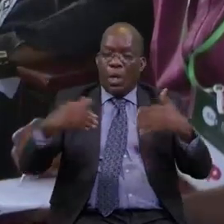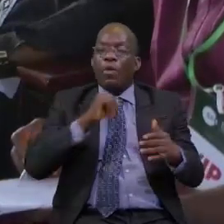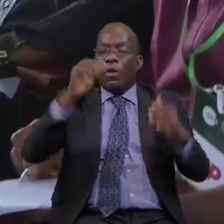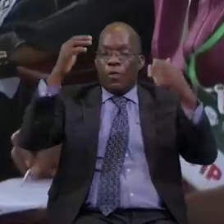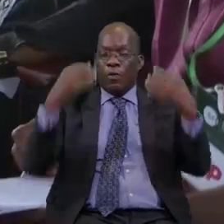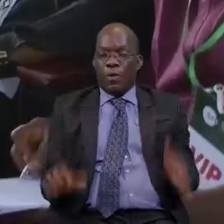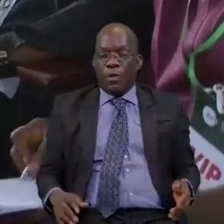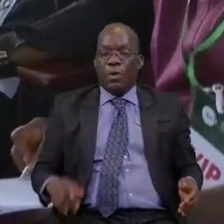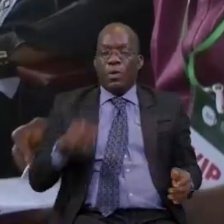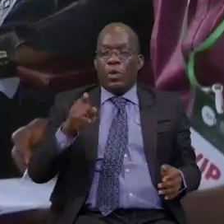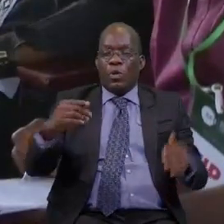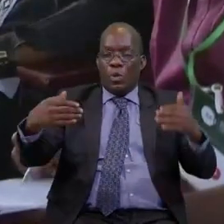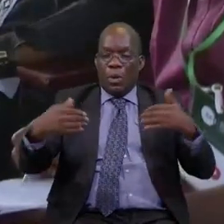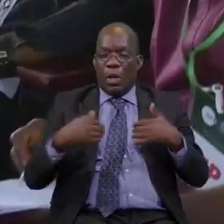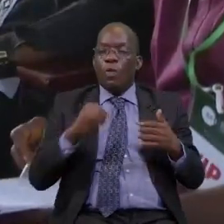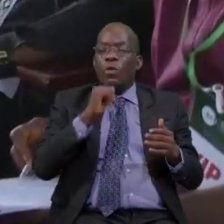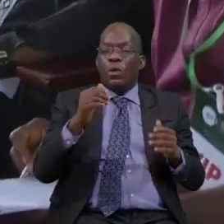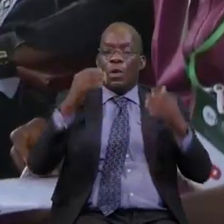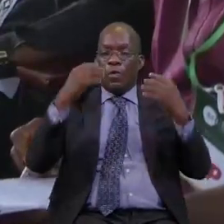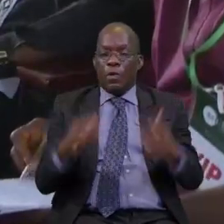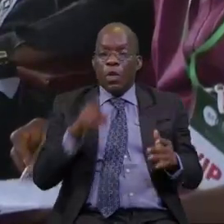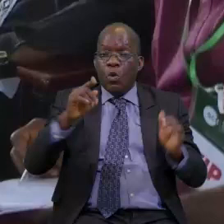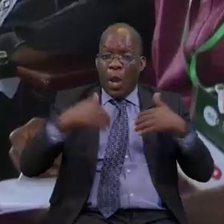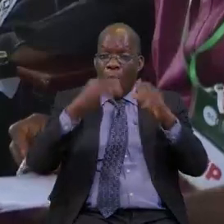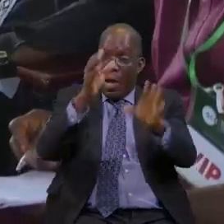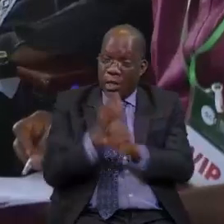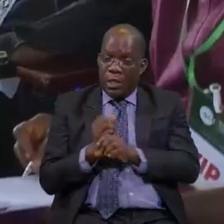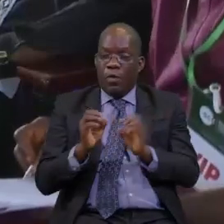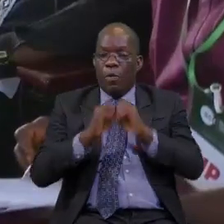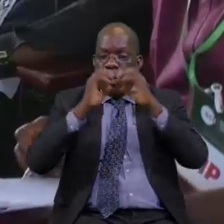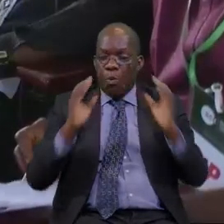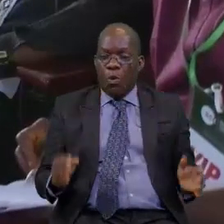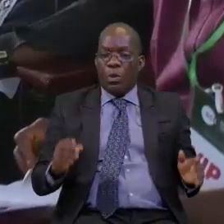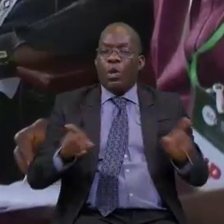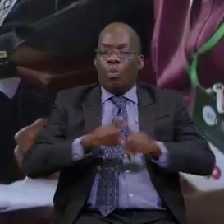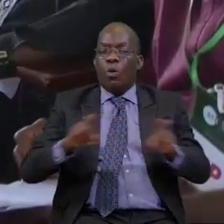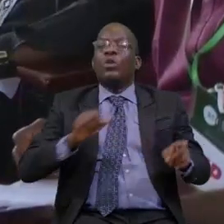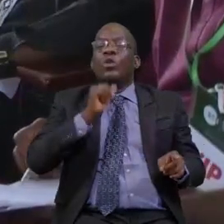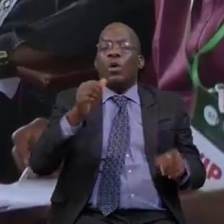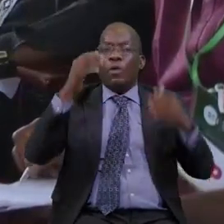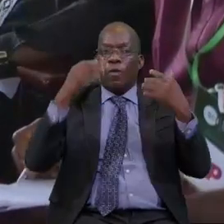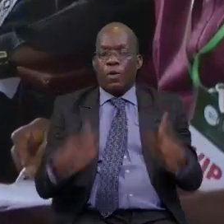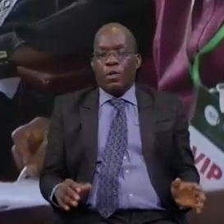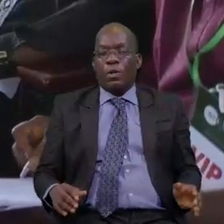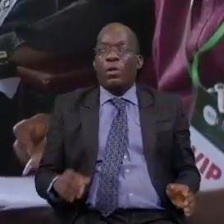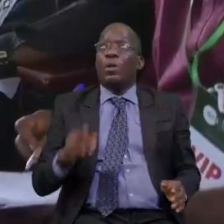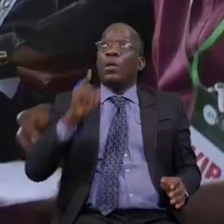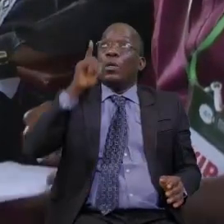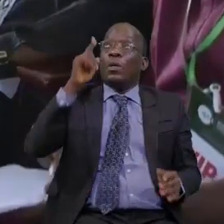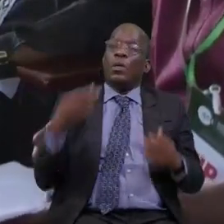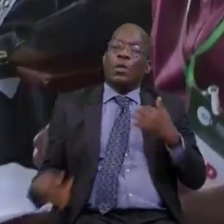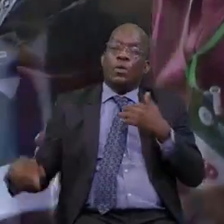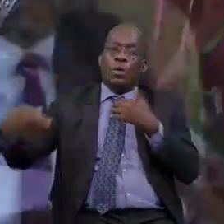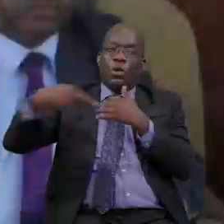enough. You've achieved much, you have not achieved enough. He restores my soul. He leads